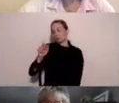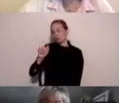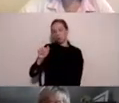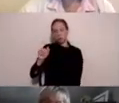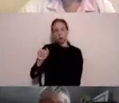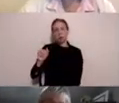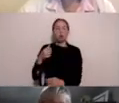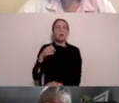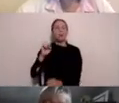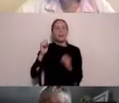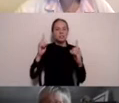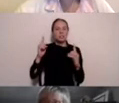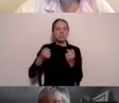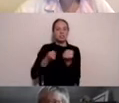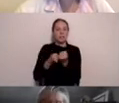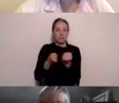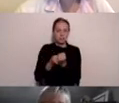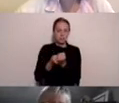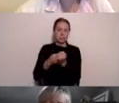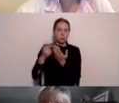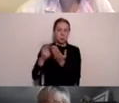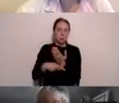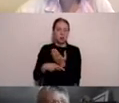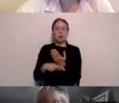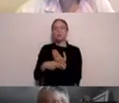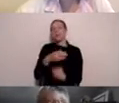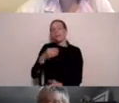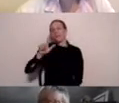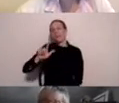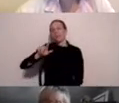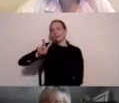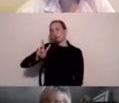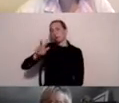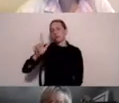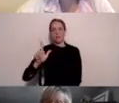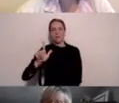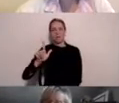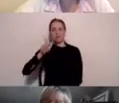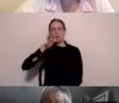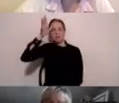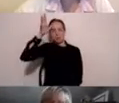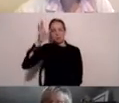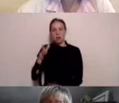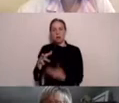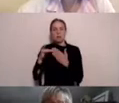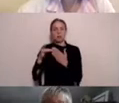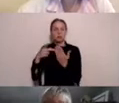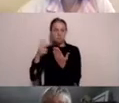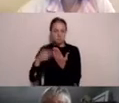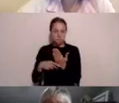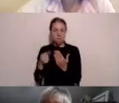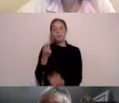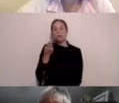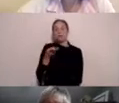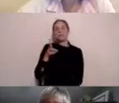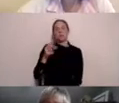Program and the L2L, or Parent Leadership Training Program. Hands and Voices headquarters is the recipient of a